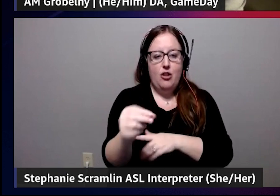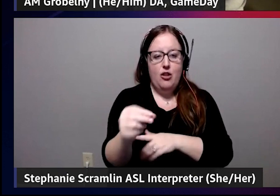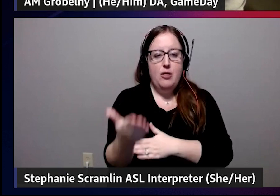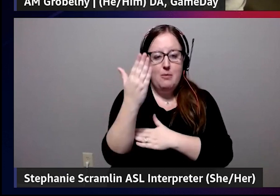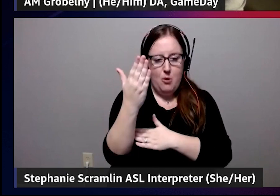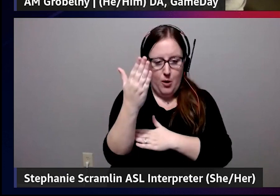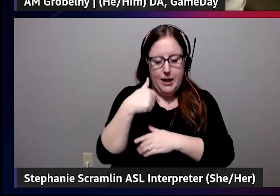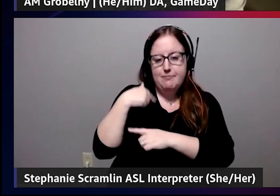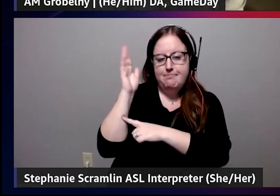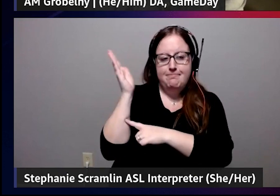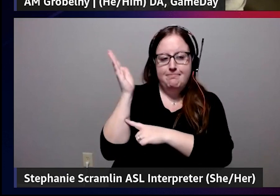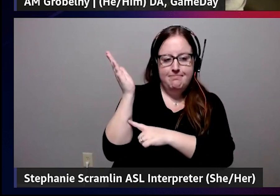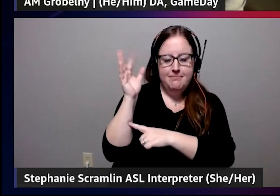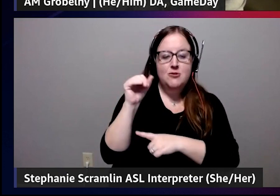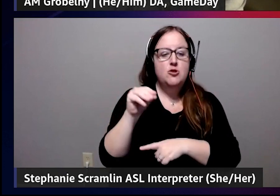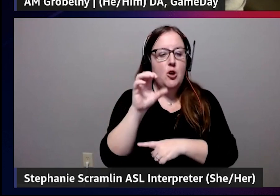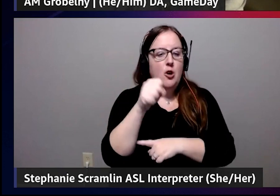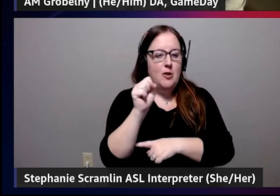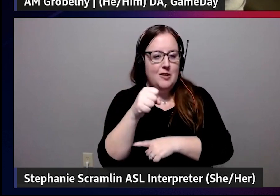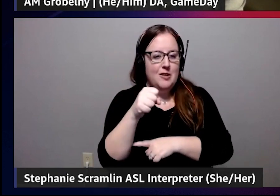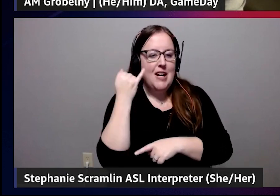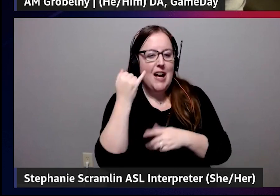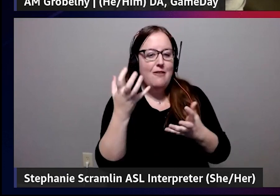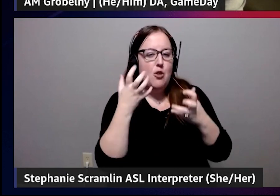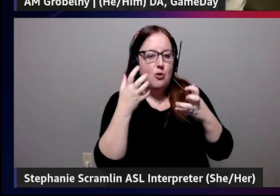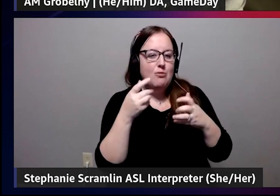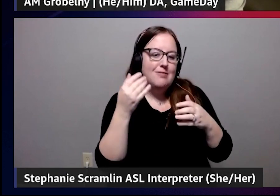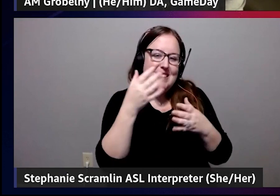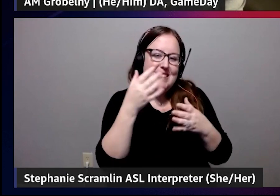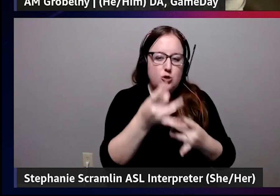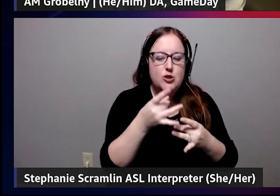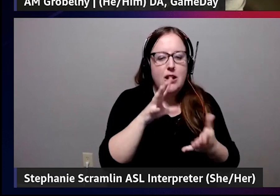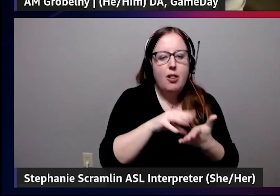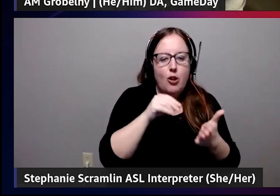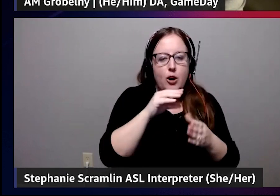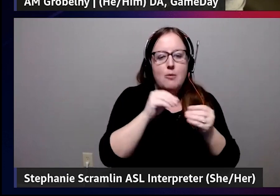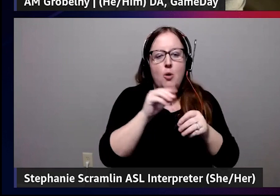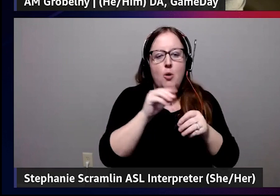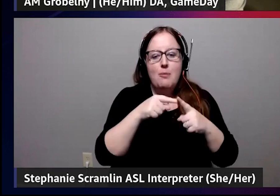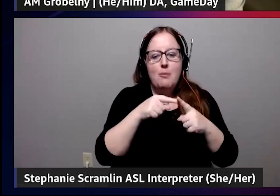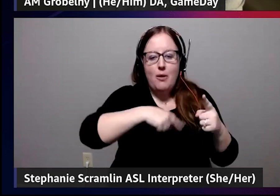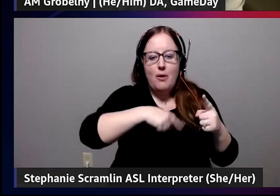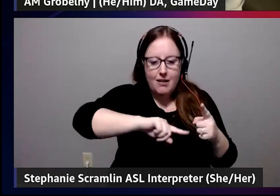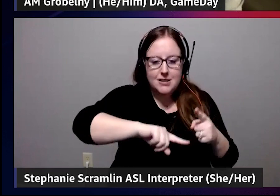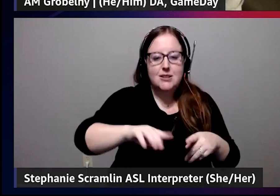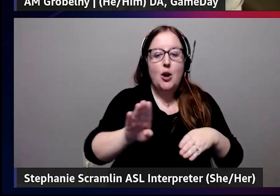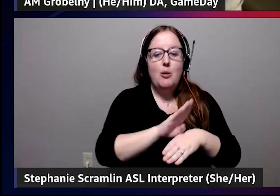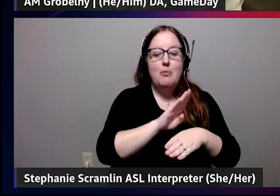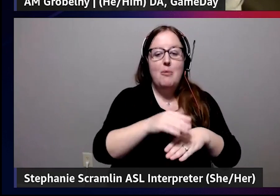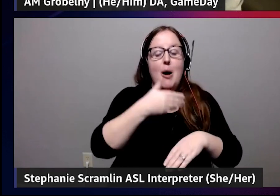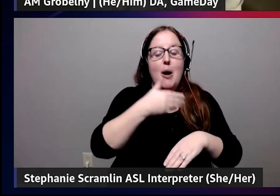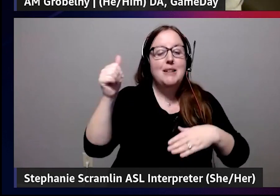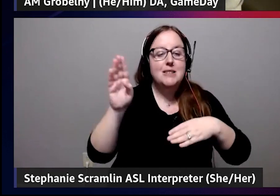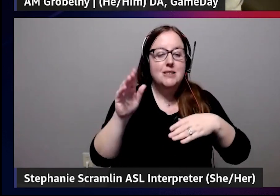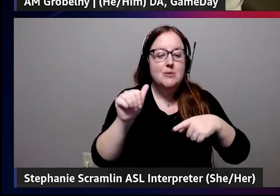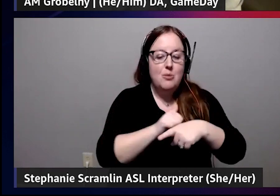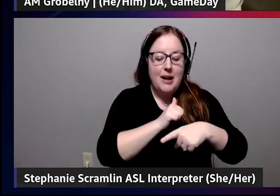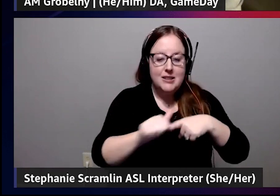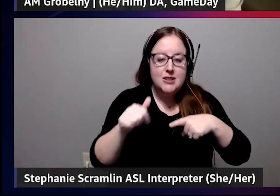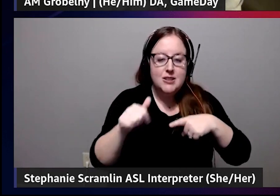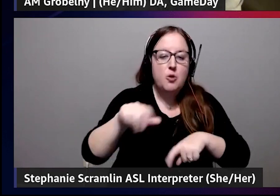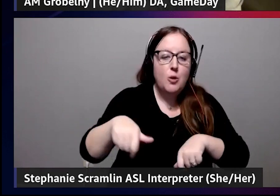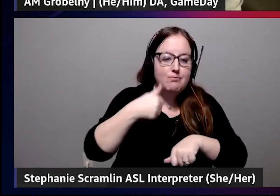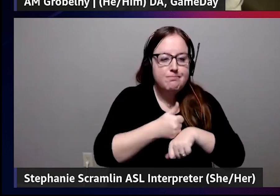Thursday. So yeah, anyone who's more interested in learning more about SelectStar and our best practices around organizing